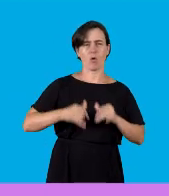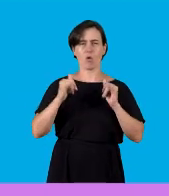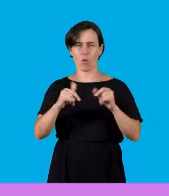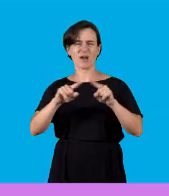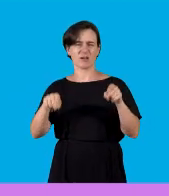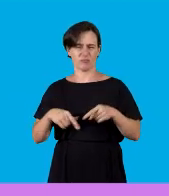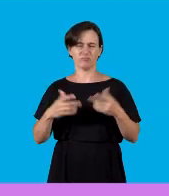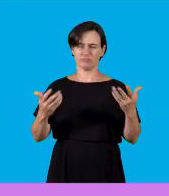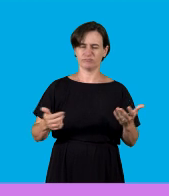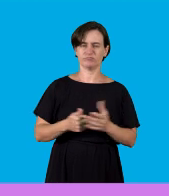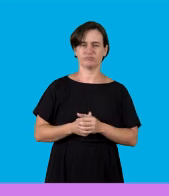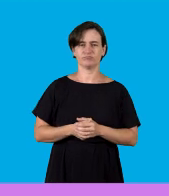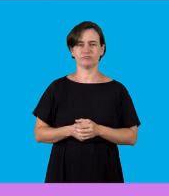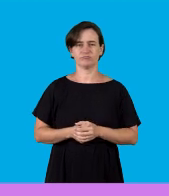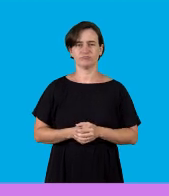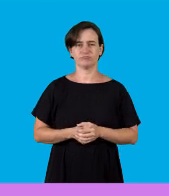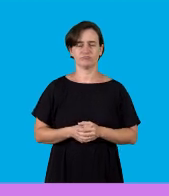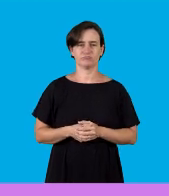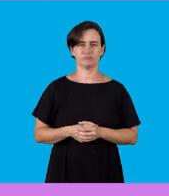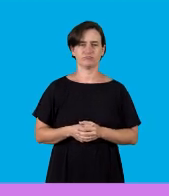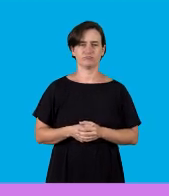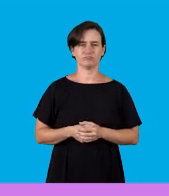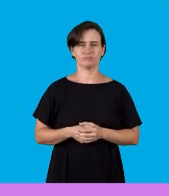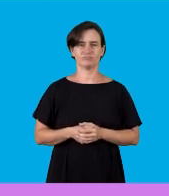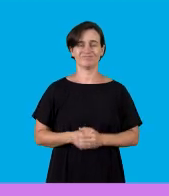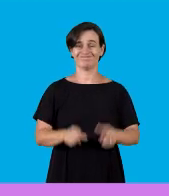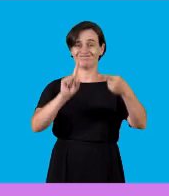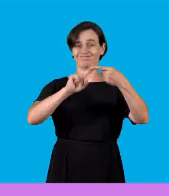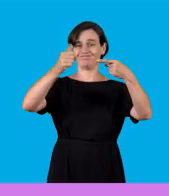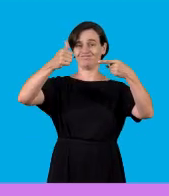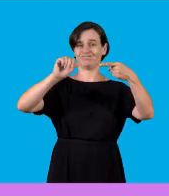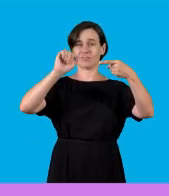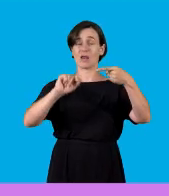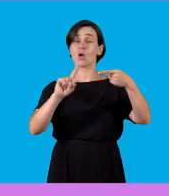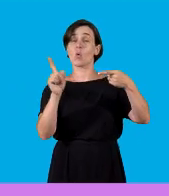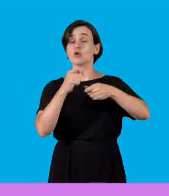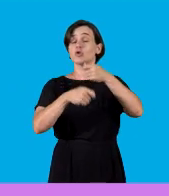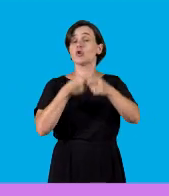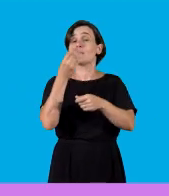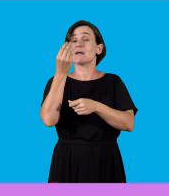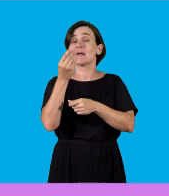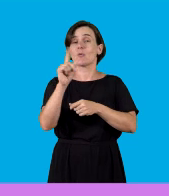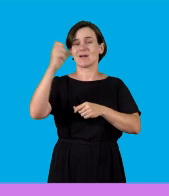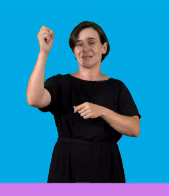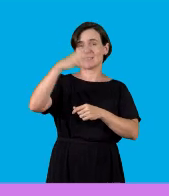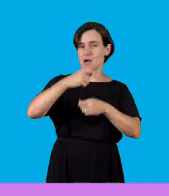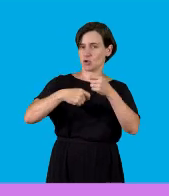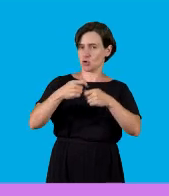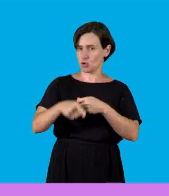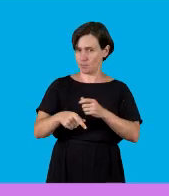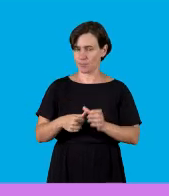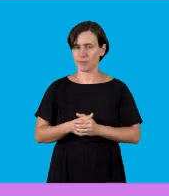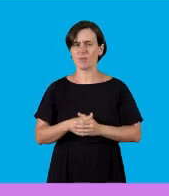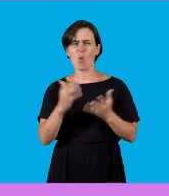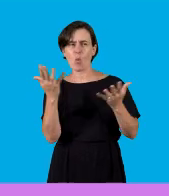So a layout plan must indicate such information. So question A says, what shop number is Sun store?